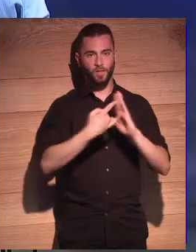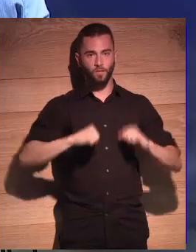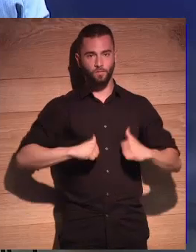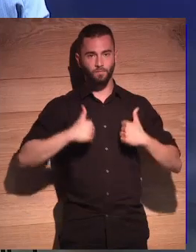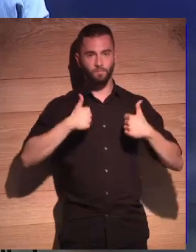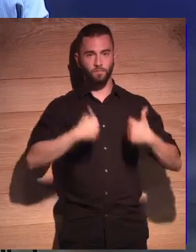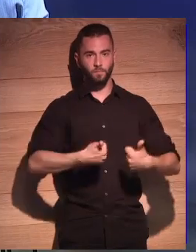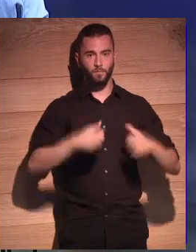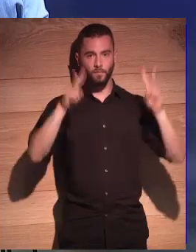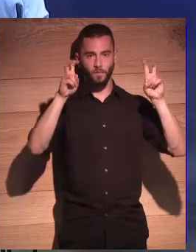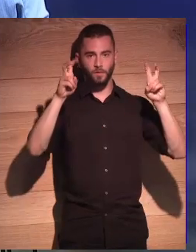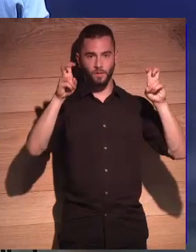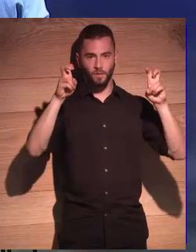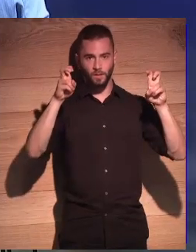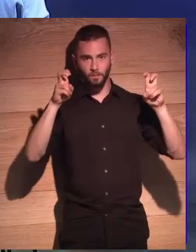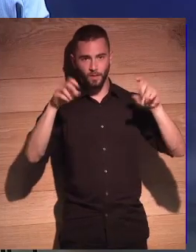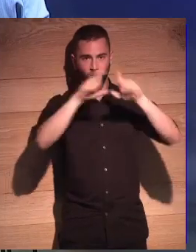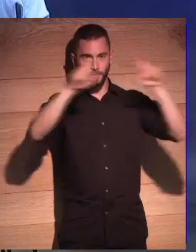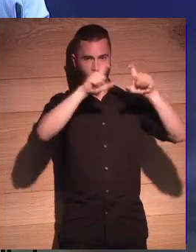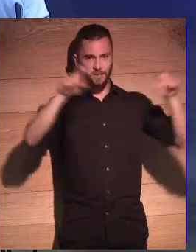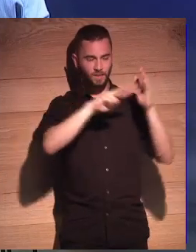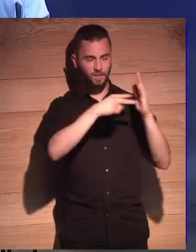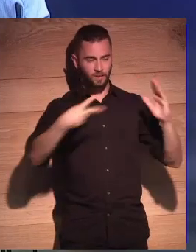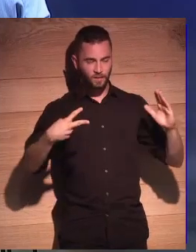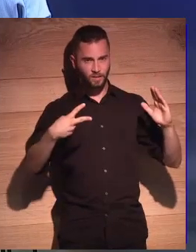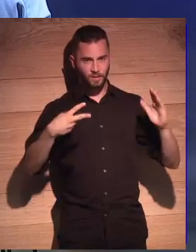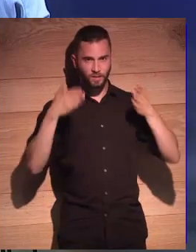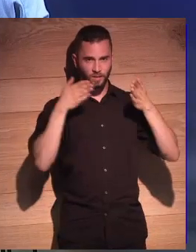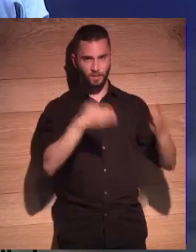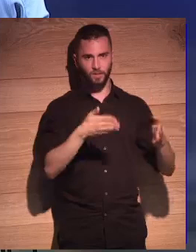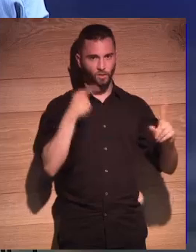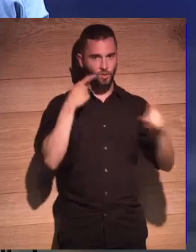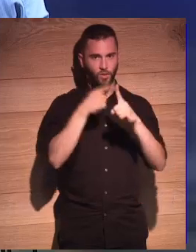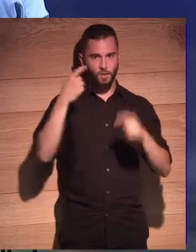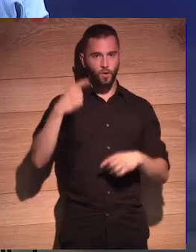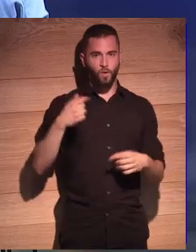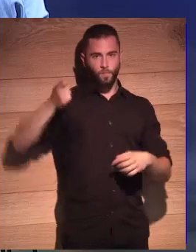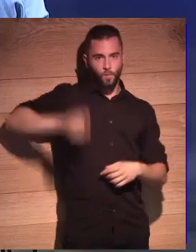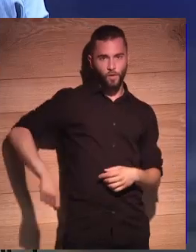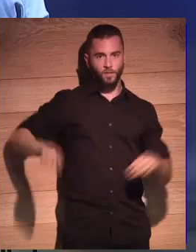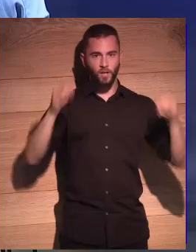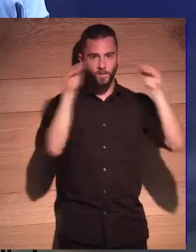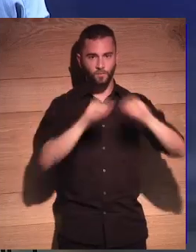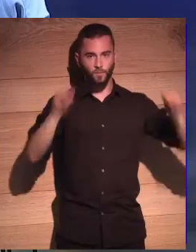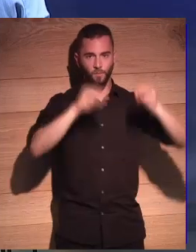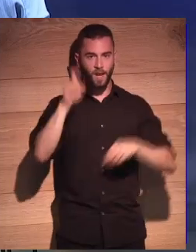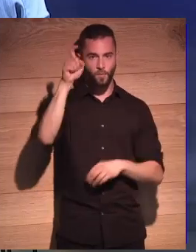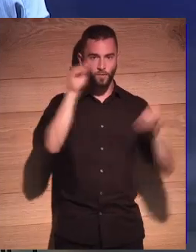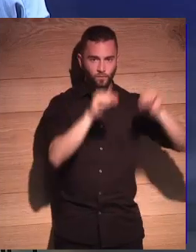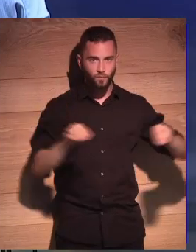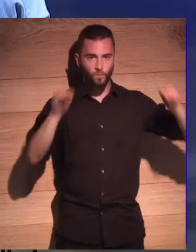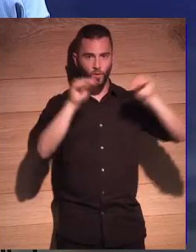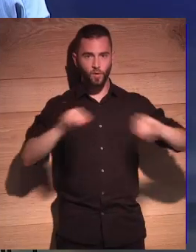a project about investing in technological companies in order to train professionals